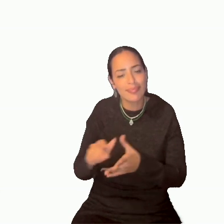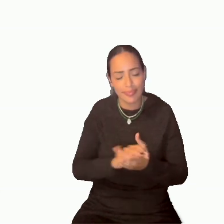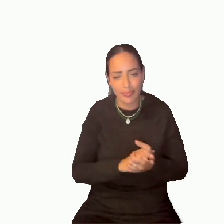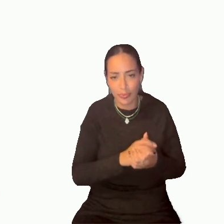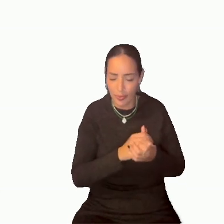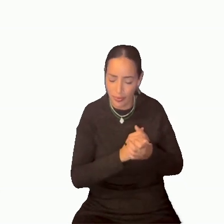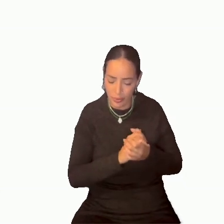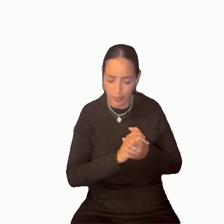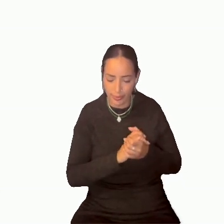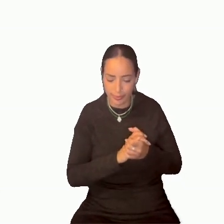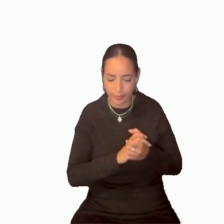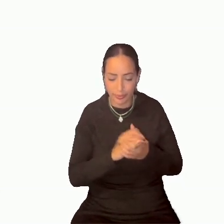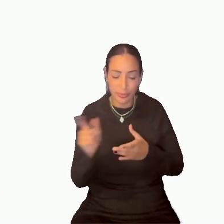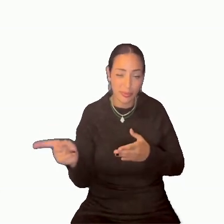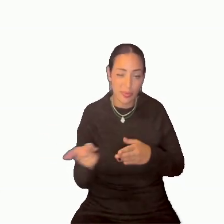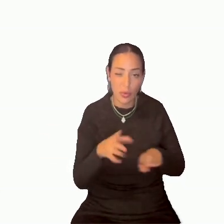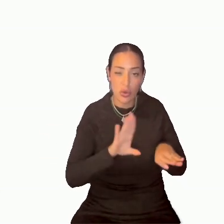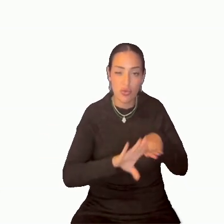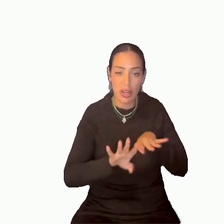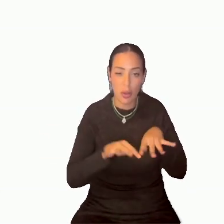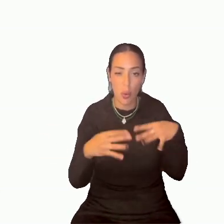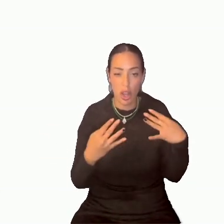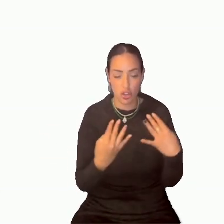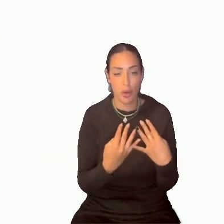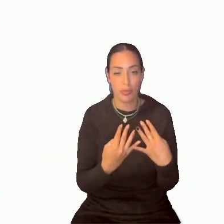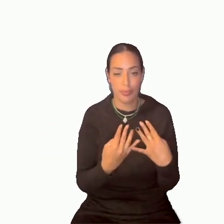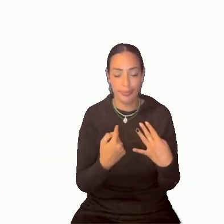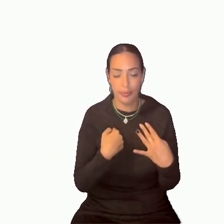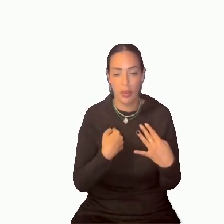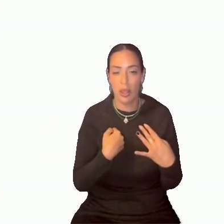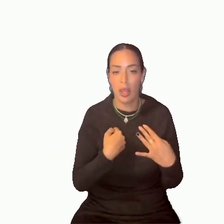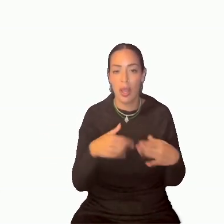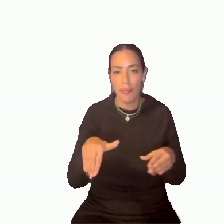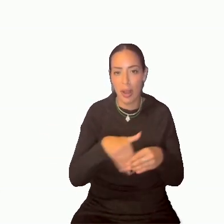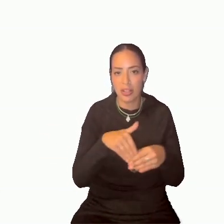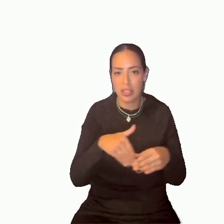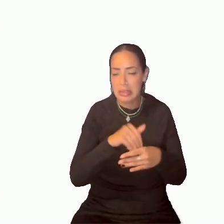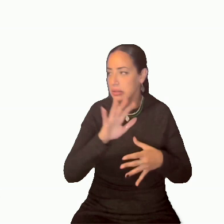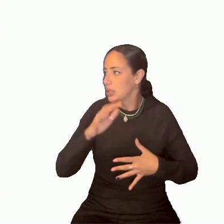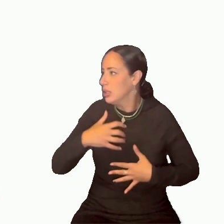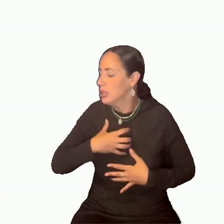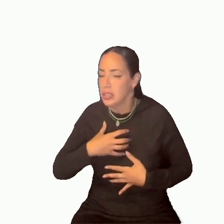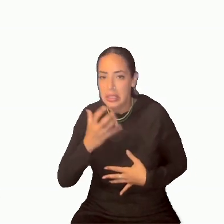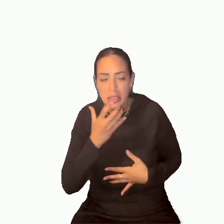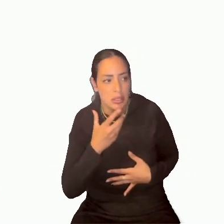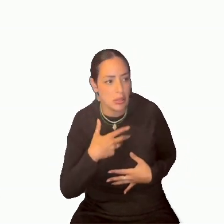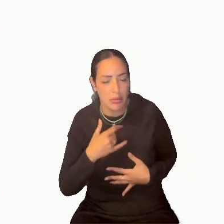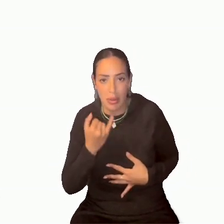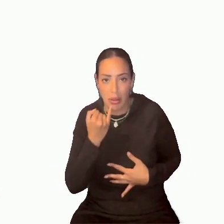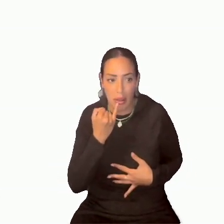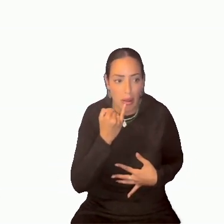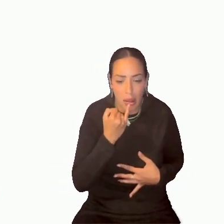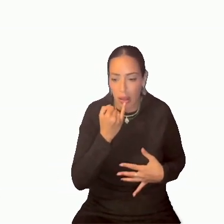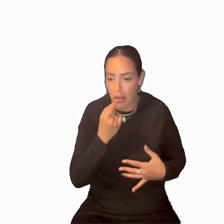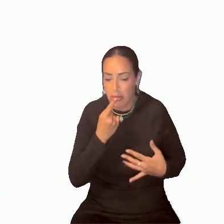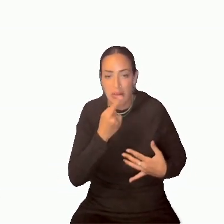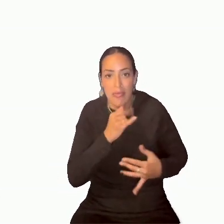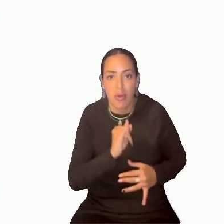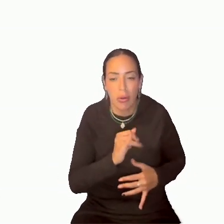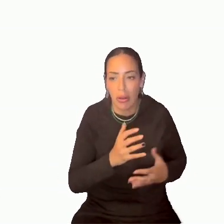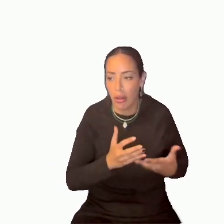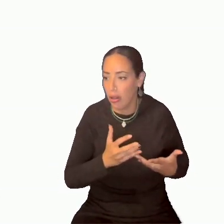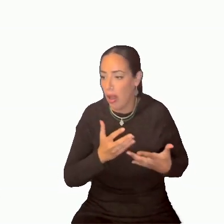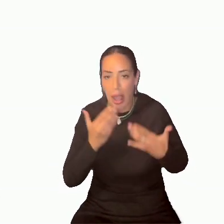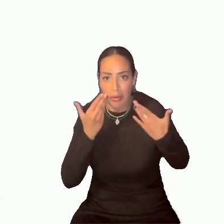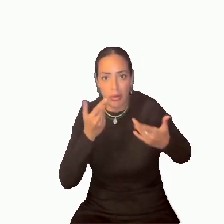In every training workshop that I deliver, participants always share their fear of saying the wrong thing or not knowing what to say. This is completely normal,